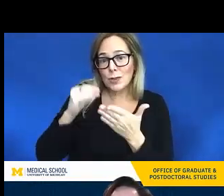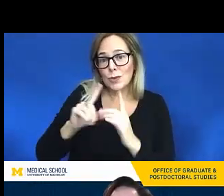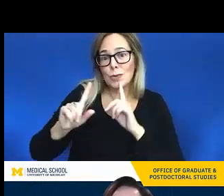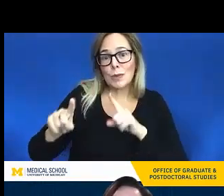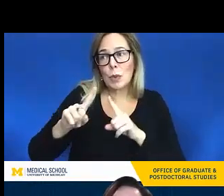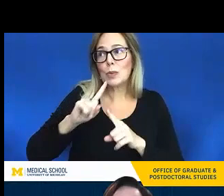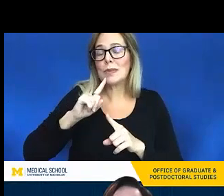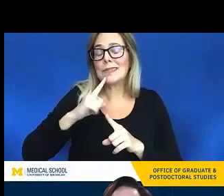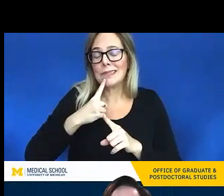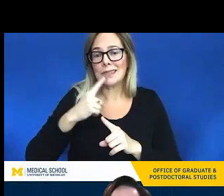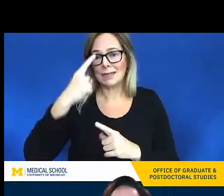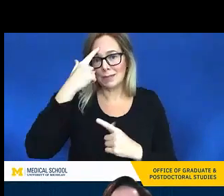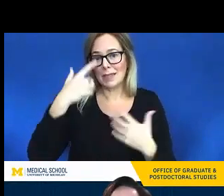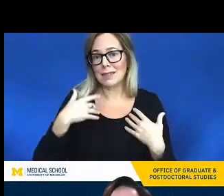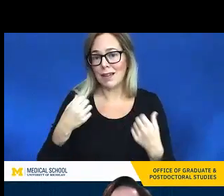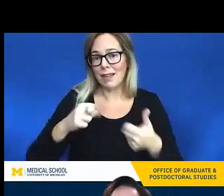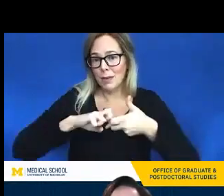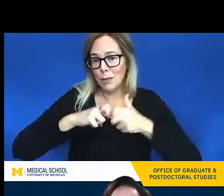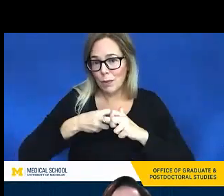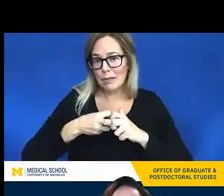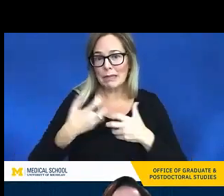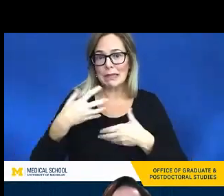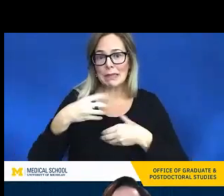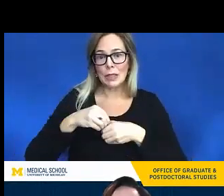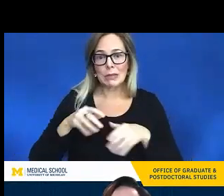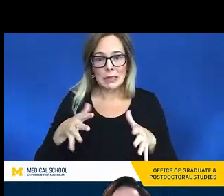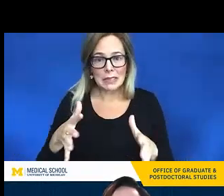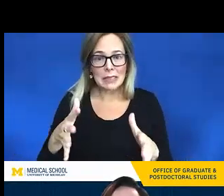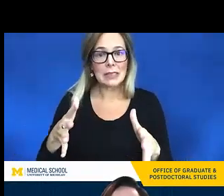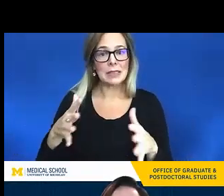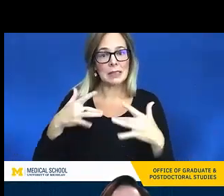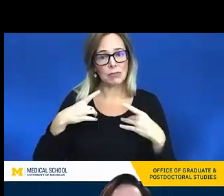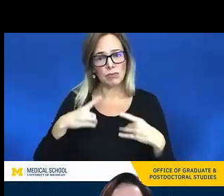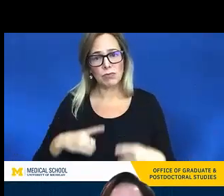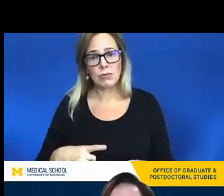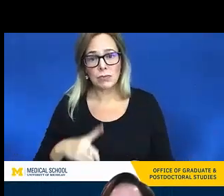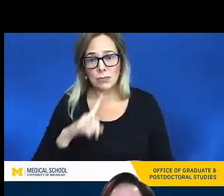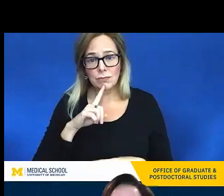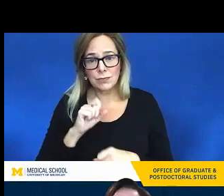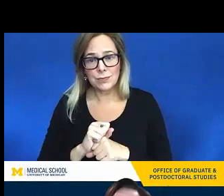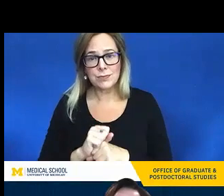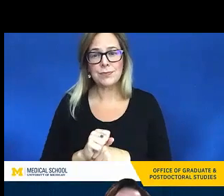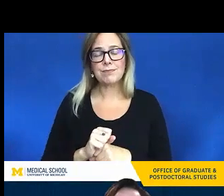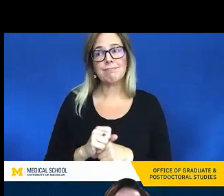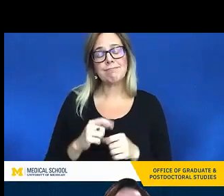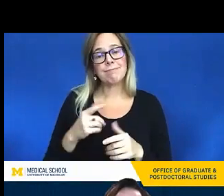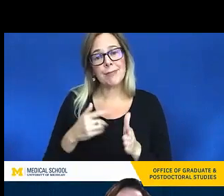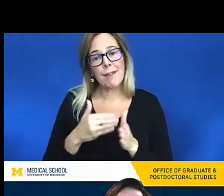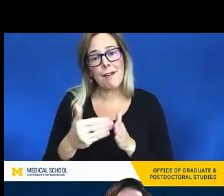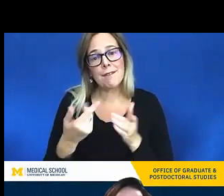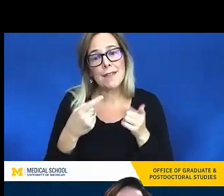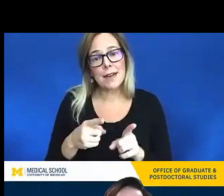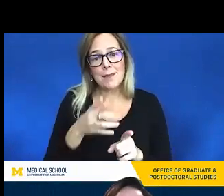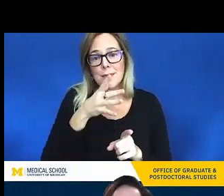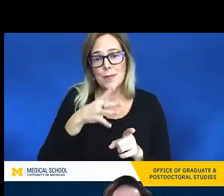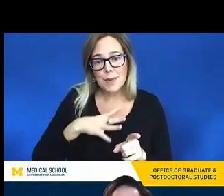health problems that include major depression and anxiety. Importantly, women and underrepresented minorities experience even